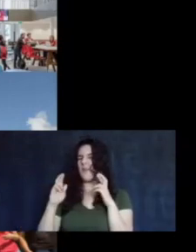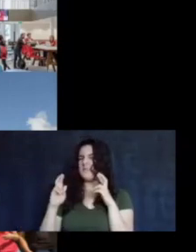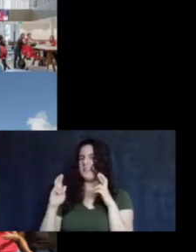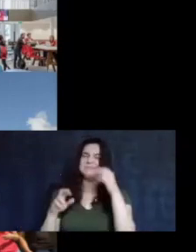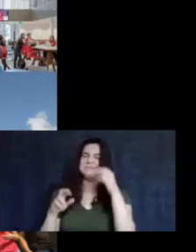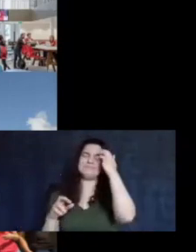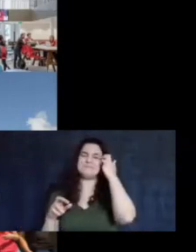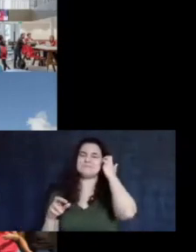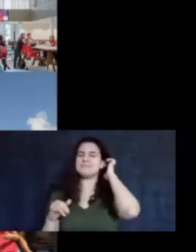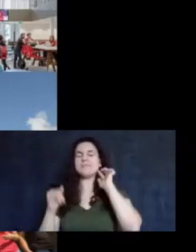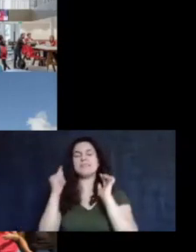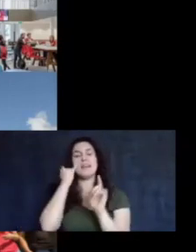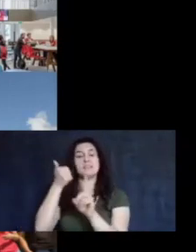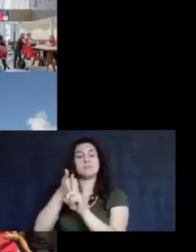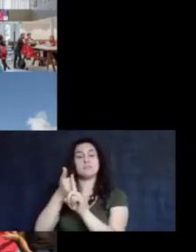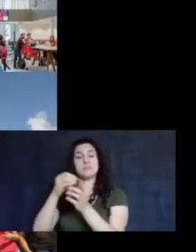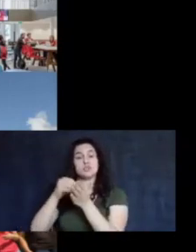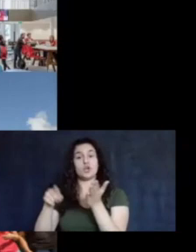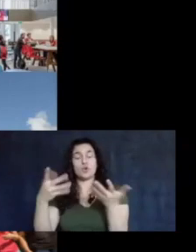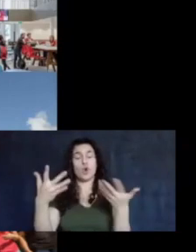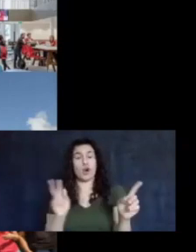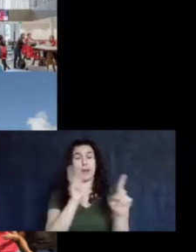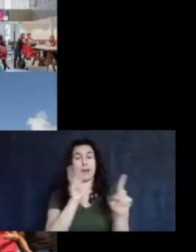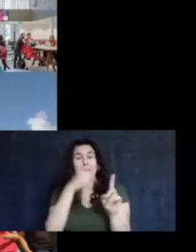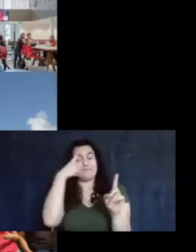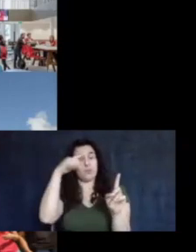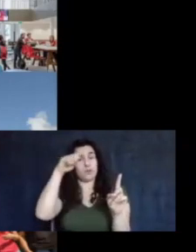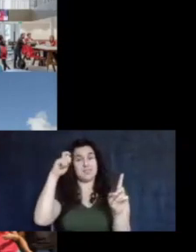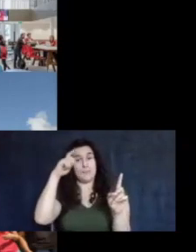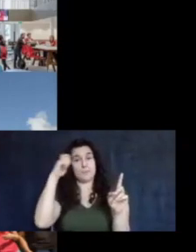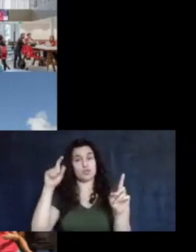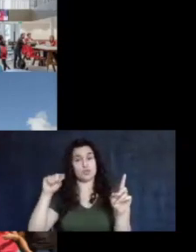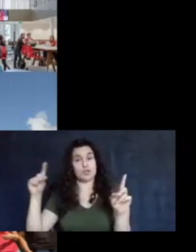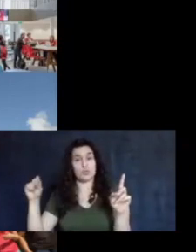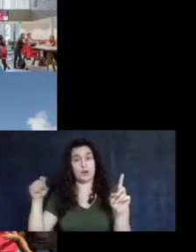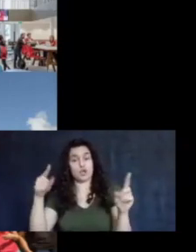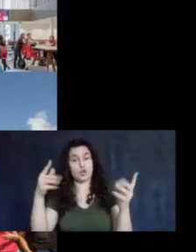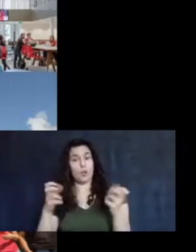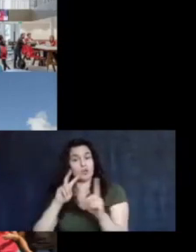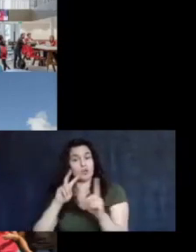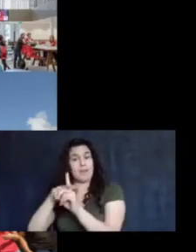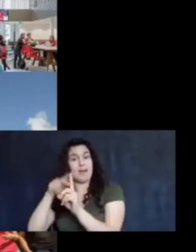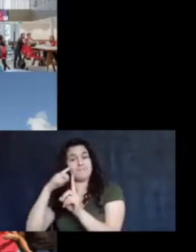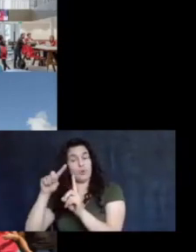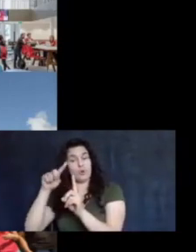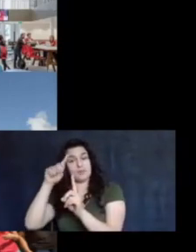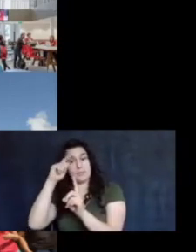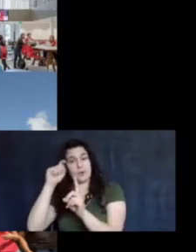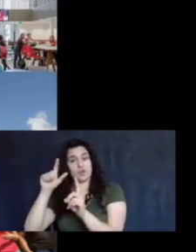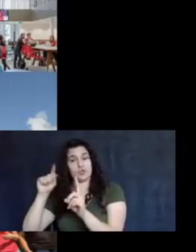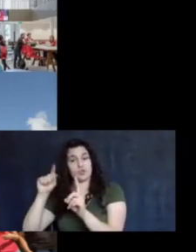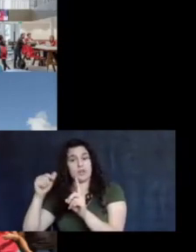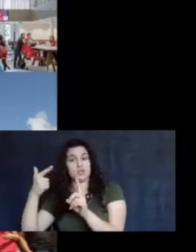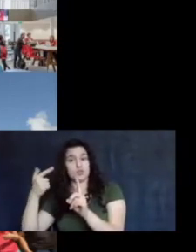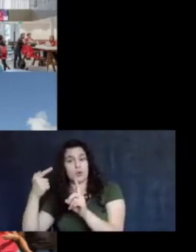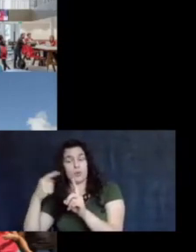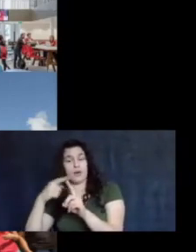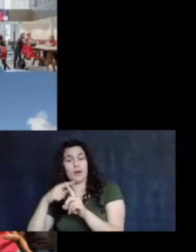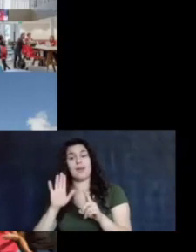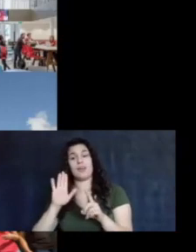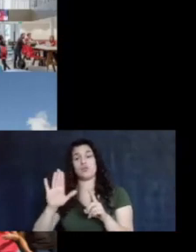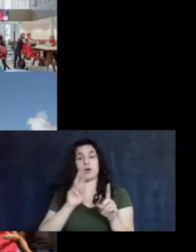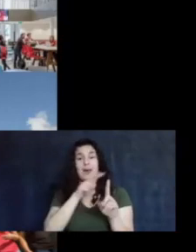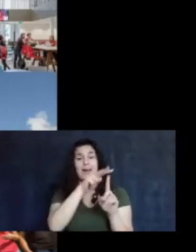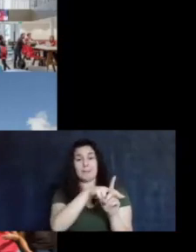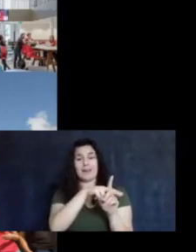that has currently applied for the summer 2020 cohort and you're looking to apply for summer 2021 and your application is currently incomplete, please make sure